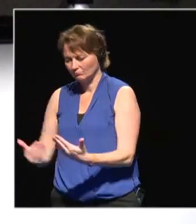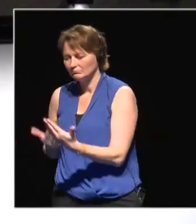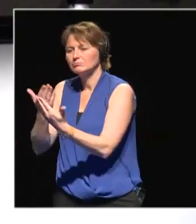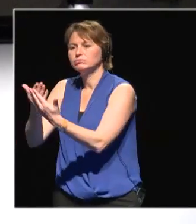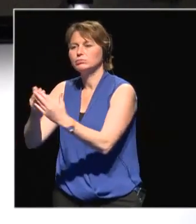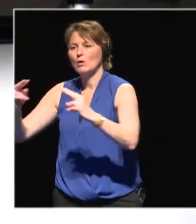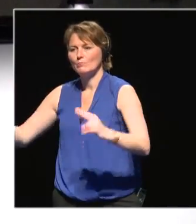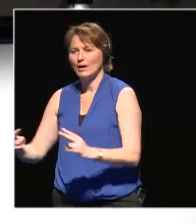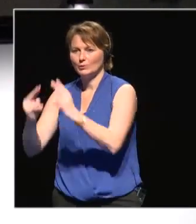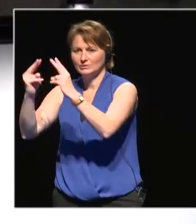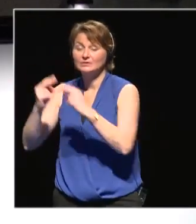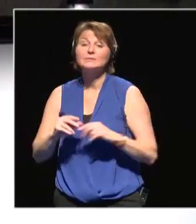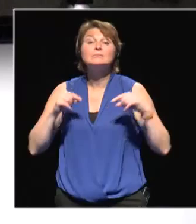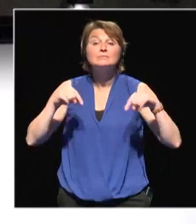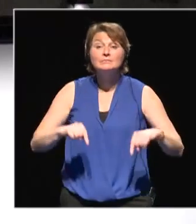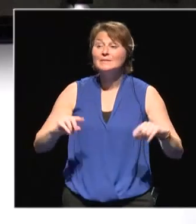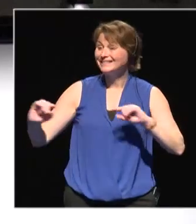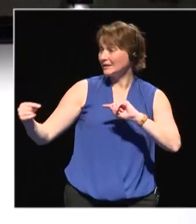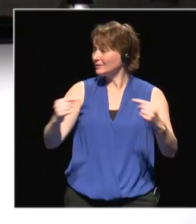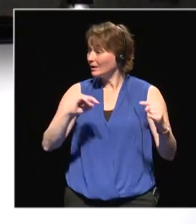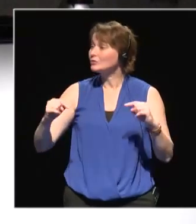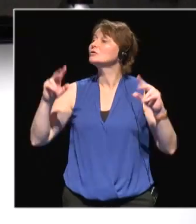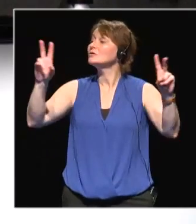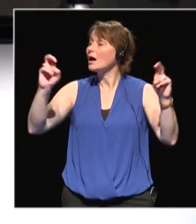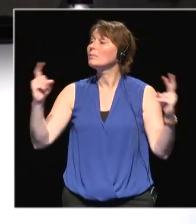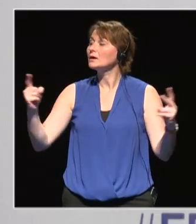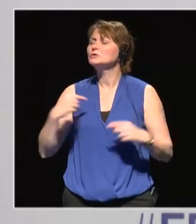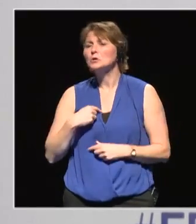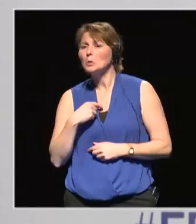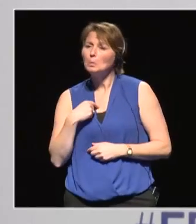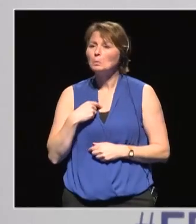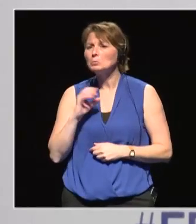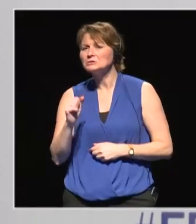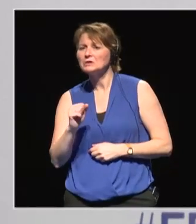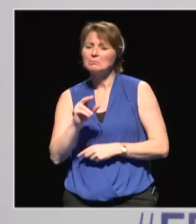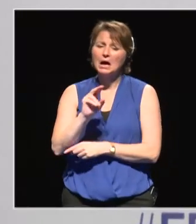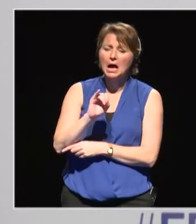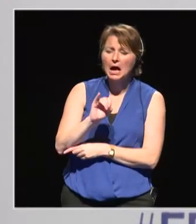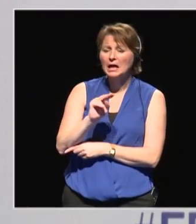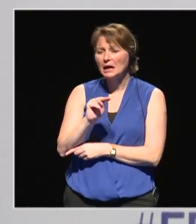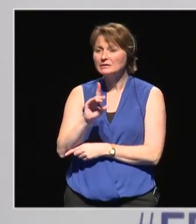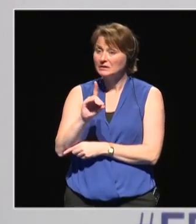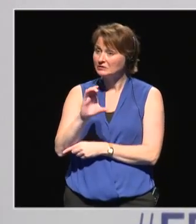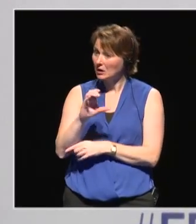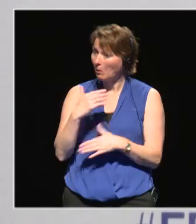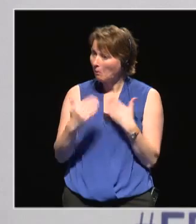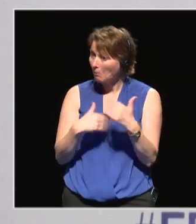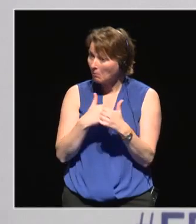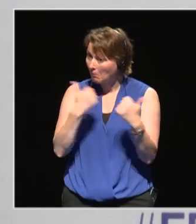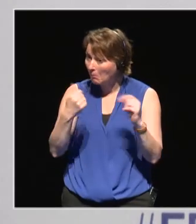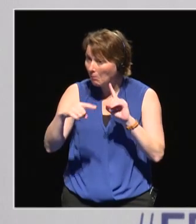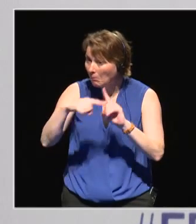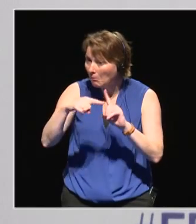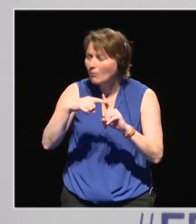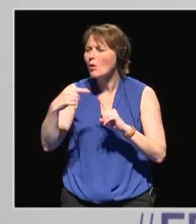of the debate today is to hear a little bit about how we're getting on with INDCs, but also to talk about the process